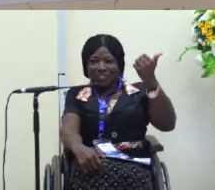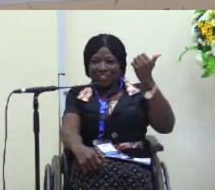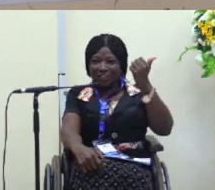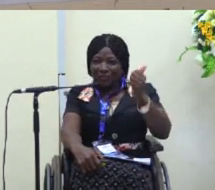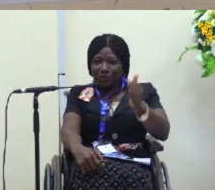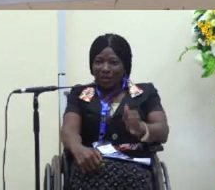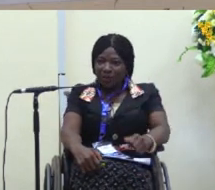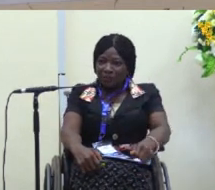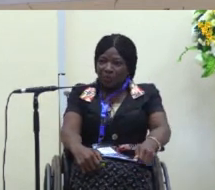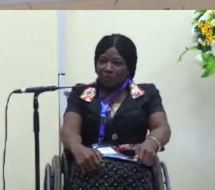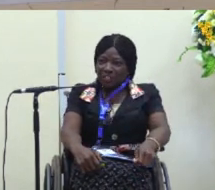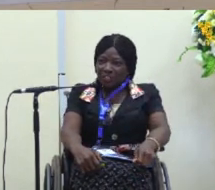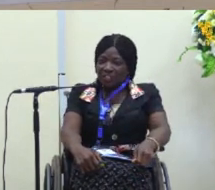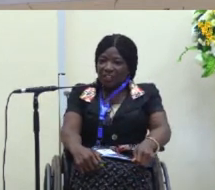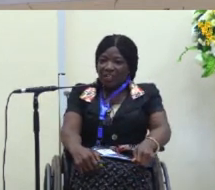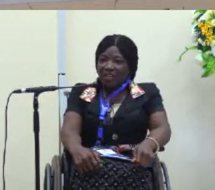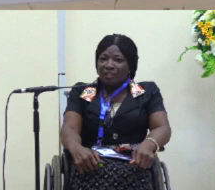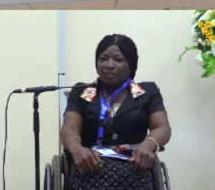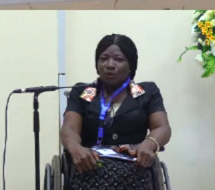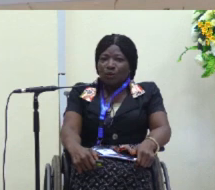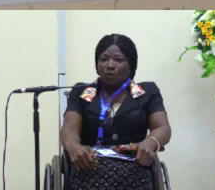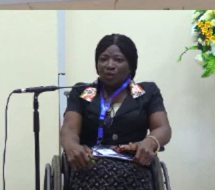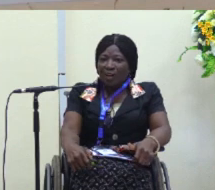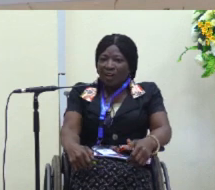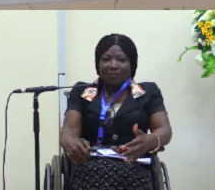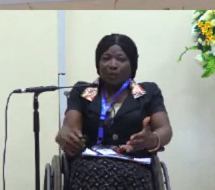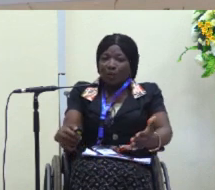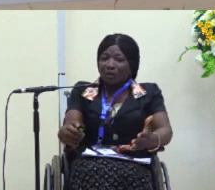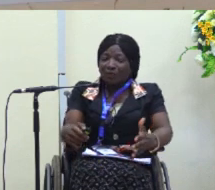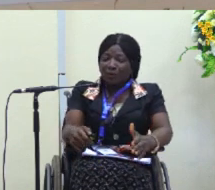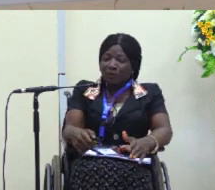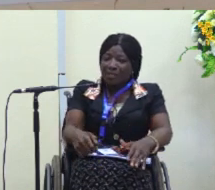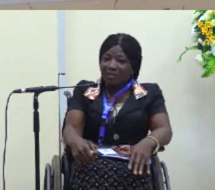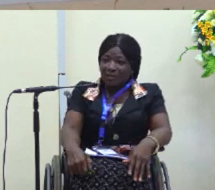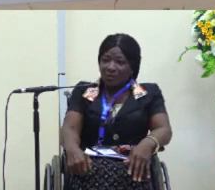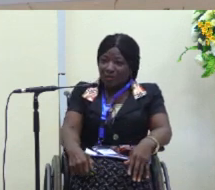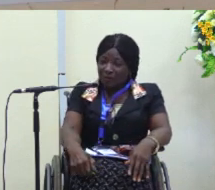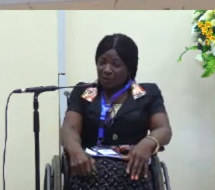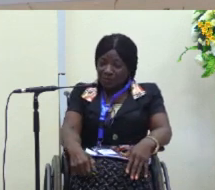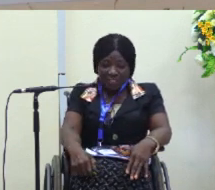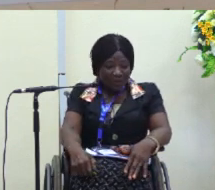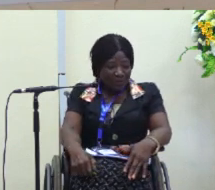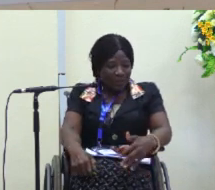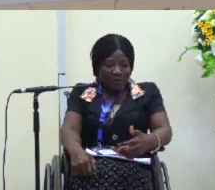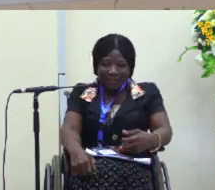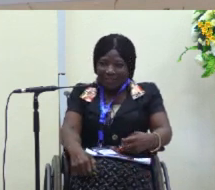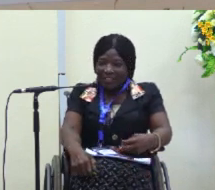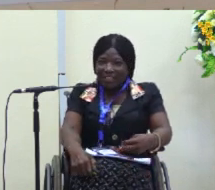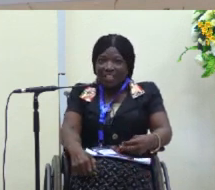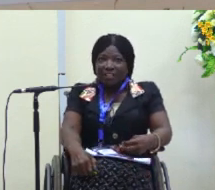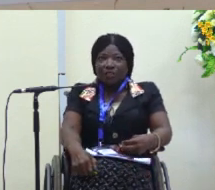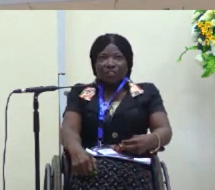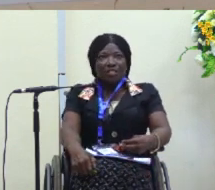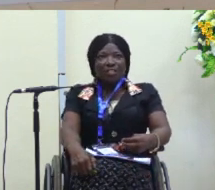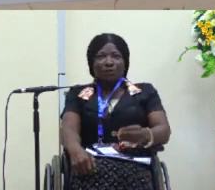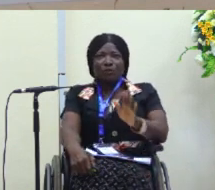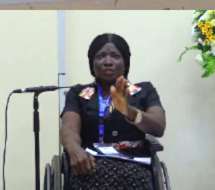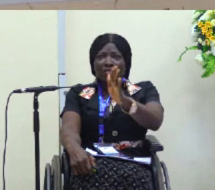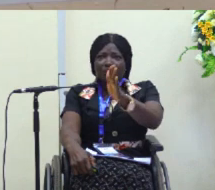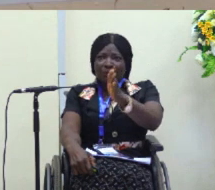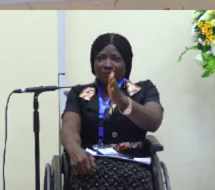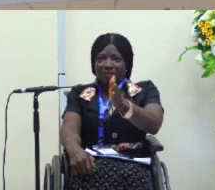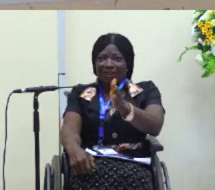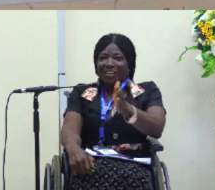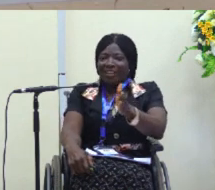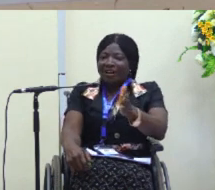a projection of one of the pictures here. So in one of the communities, one of the community members told us that, you see